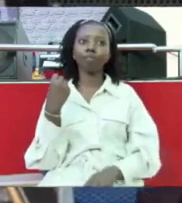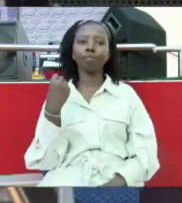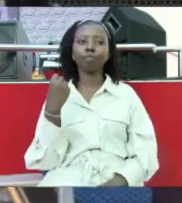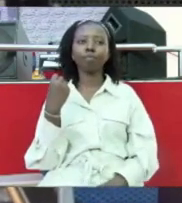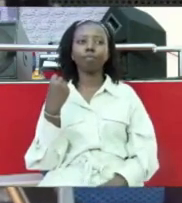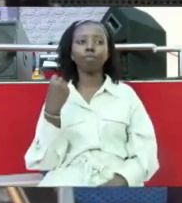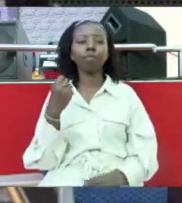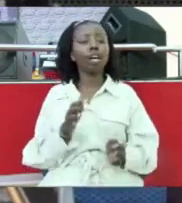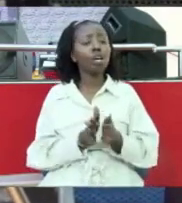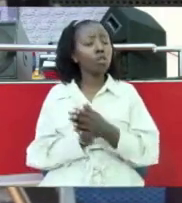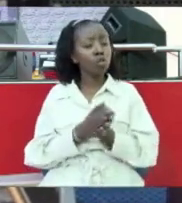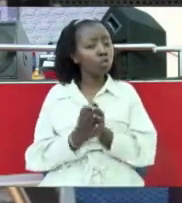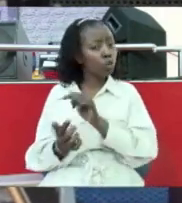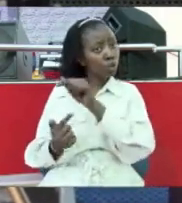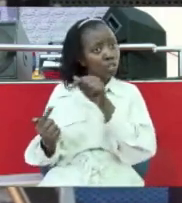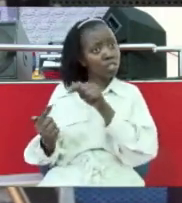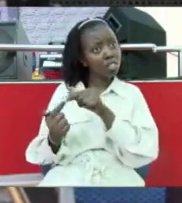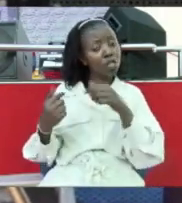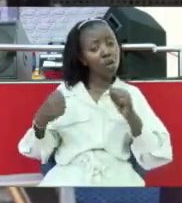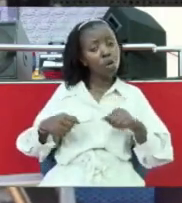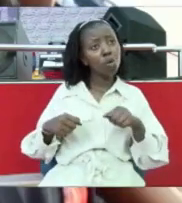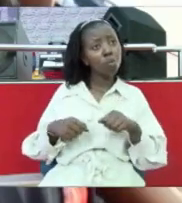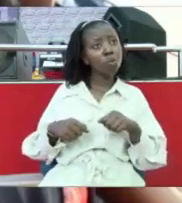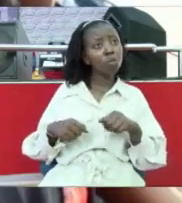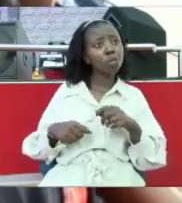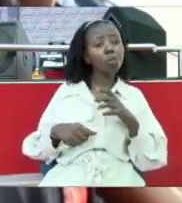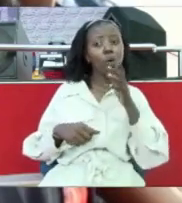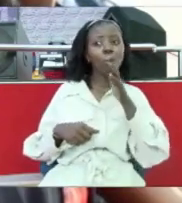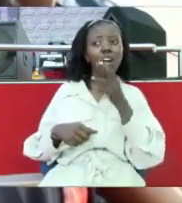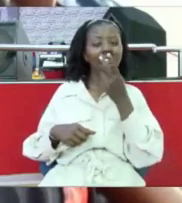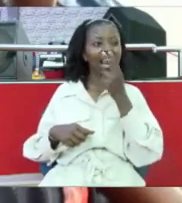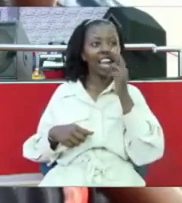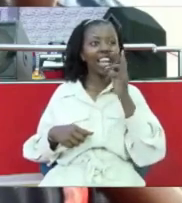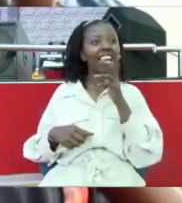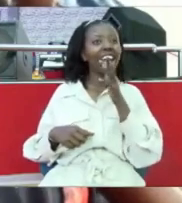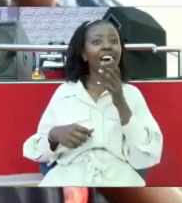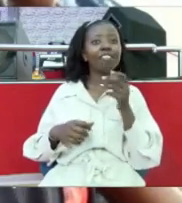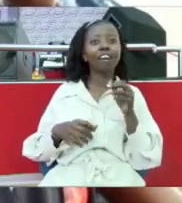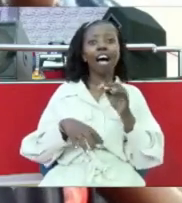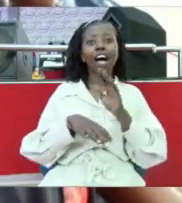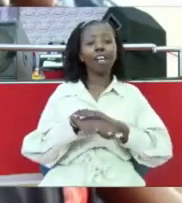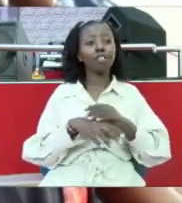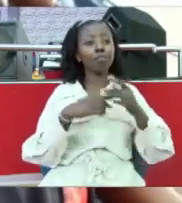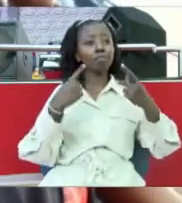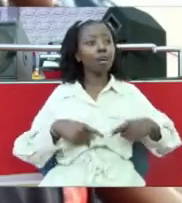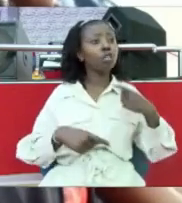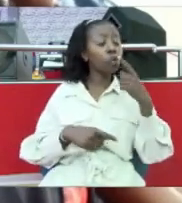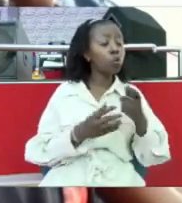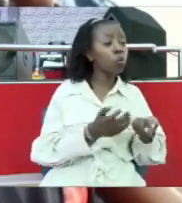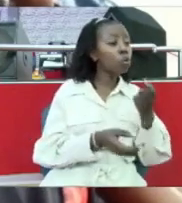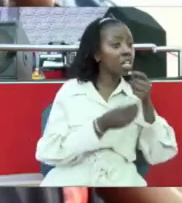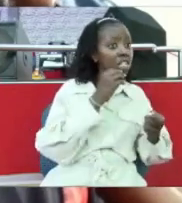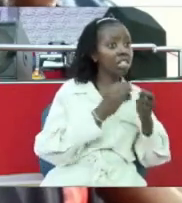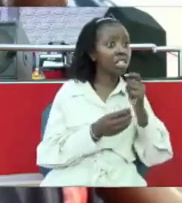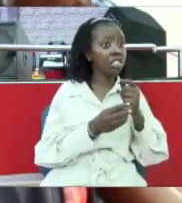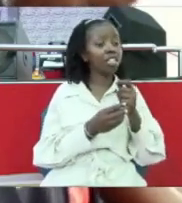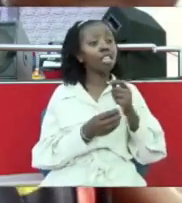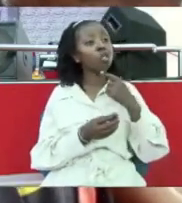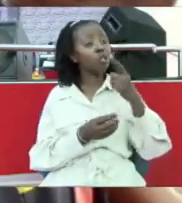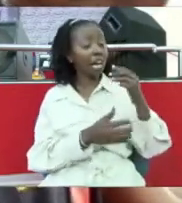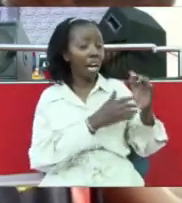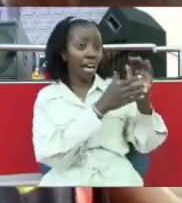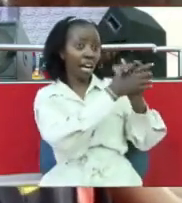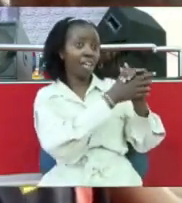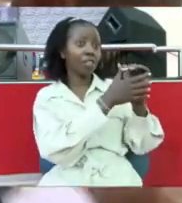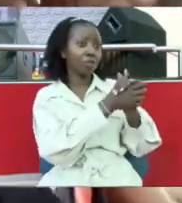Hiyo story unaweza chekelea yule alikula mutungo. You can laugh at the one who salimia jirani yako mwambie hata wewe